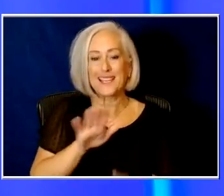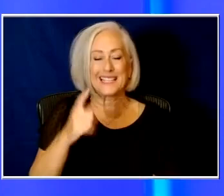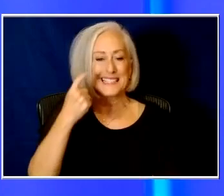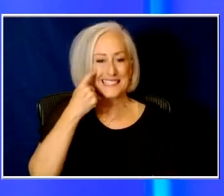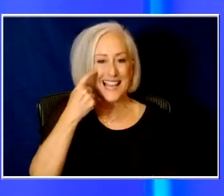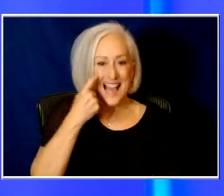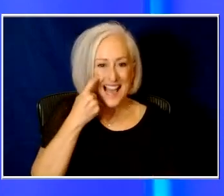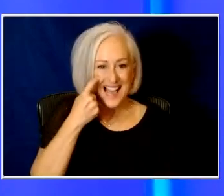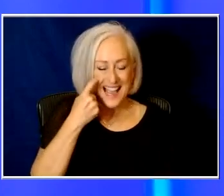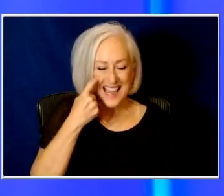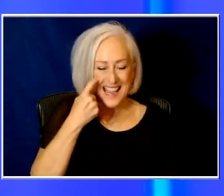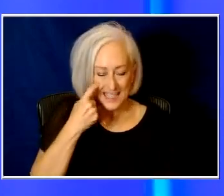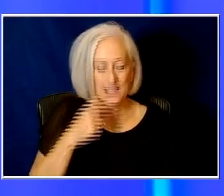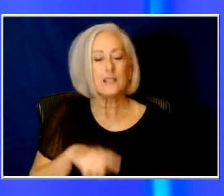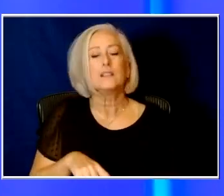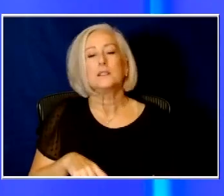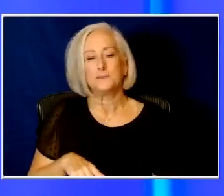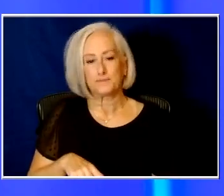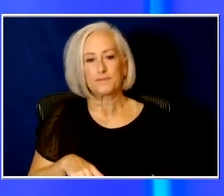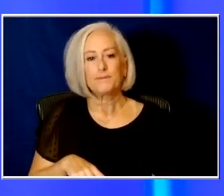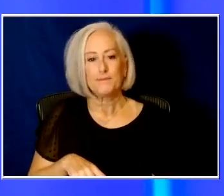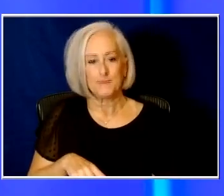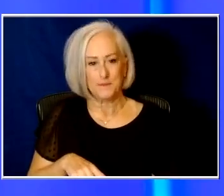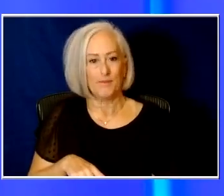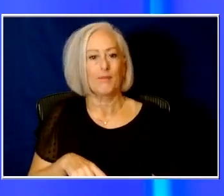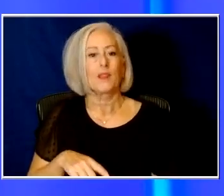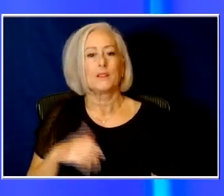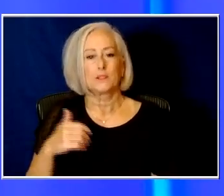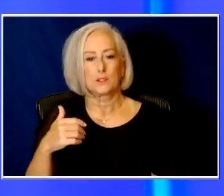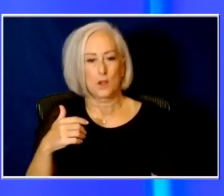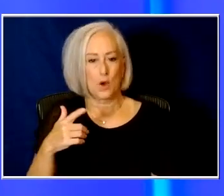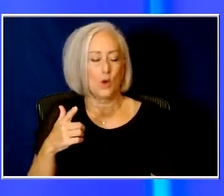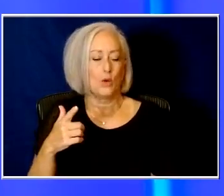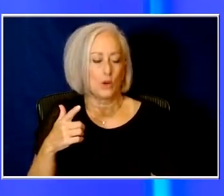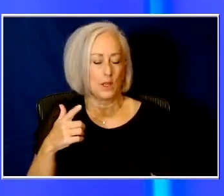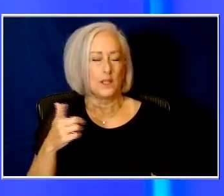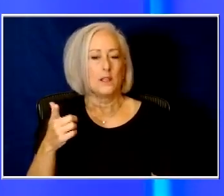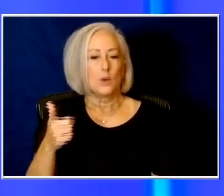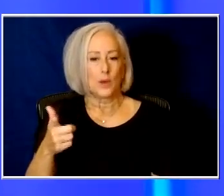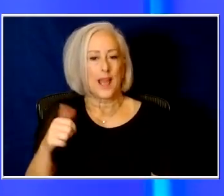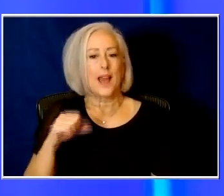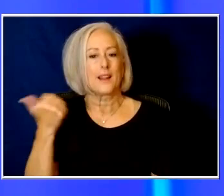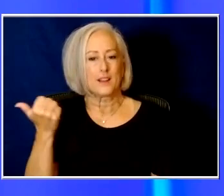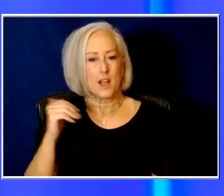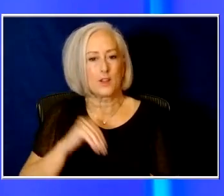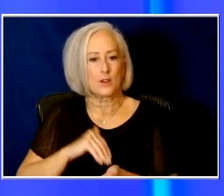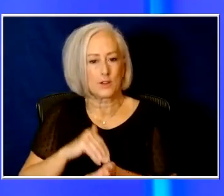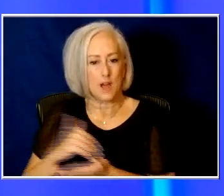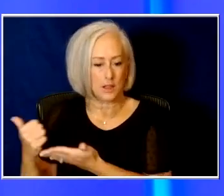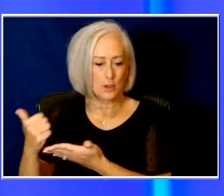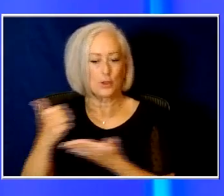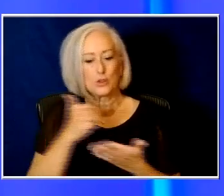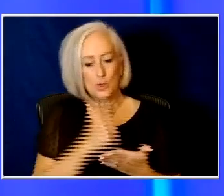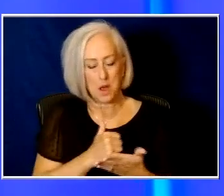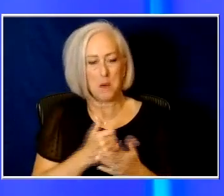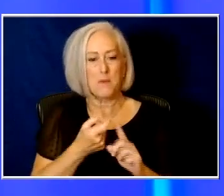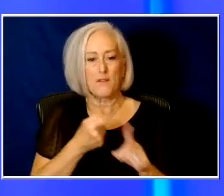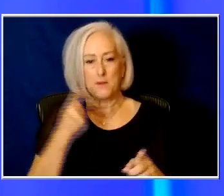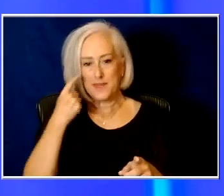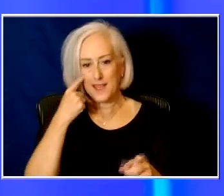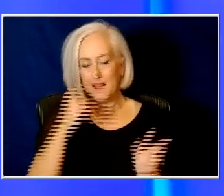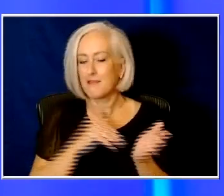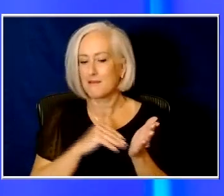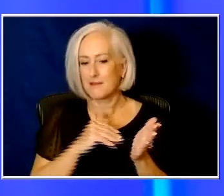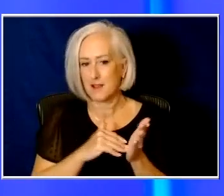time we had ID docs involved as well to help manage him, ophthalmology. And he actually got an insert